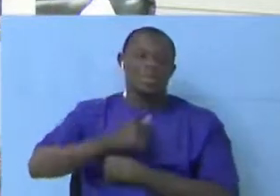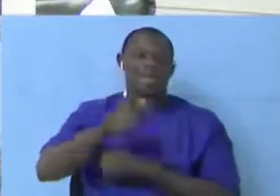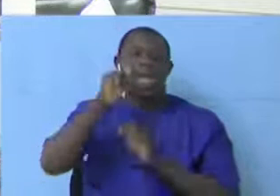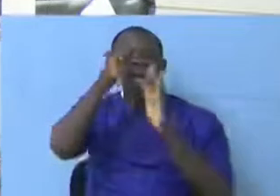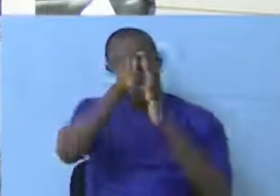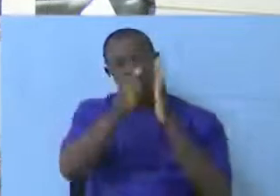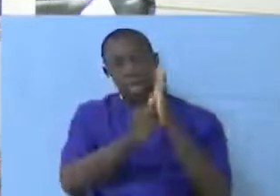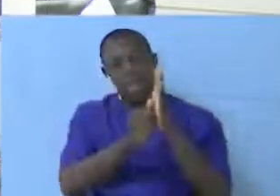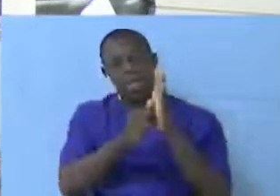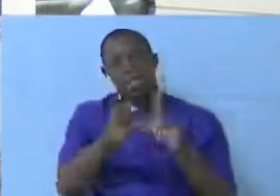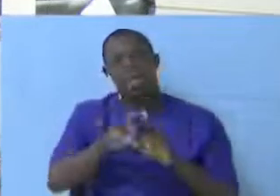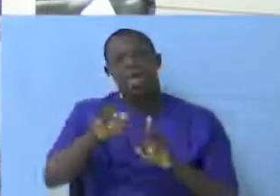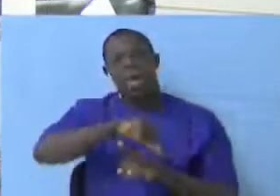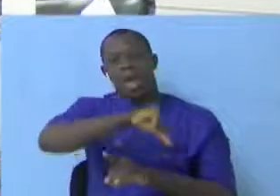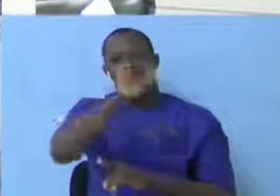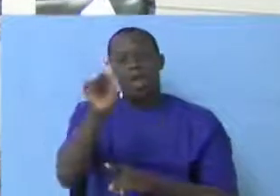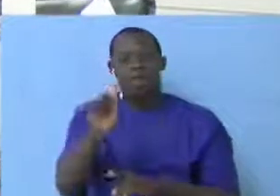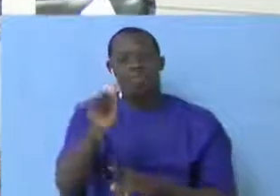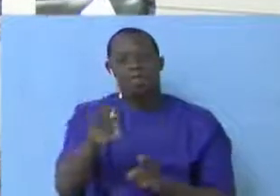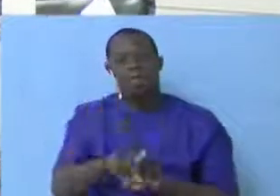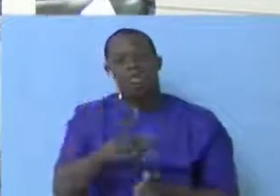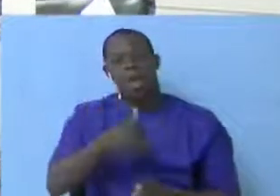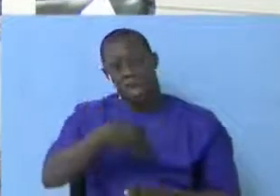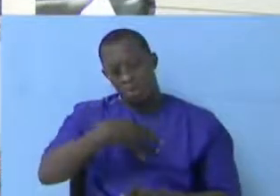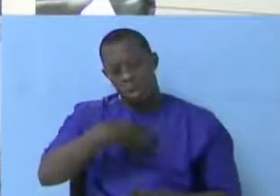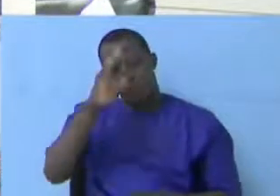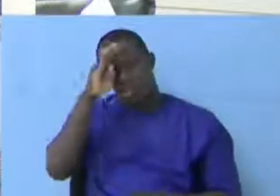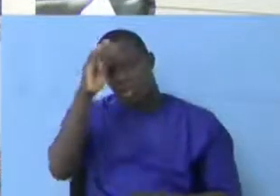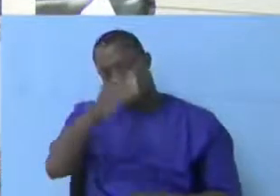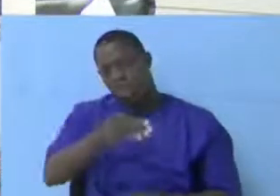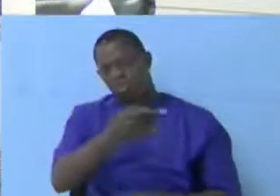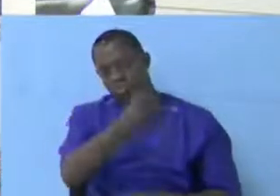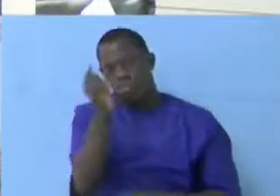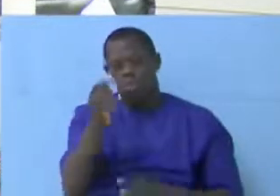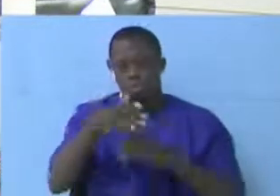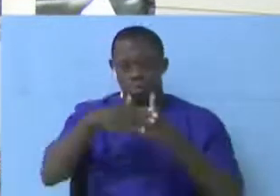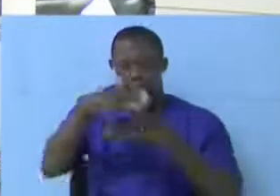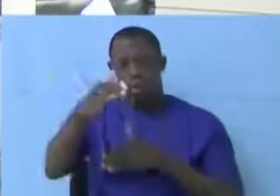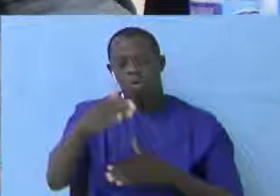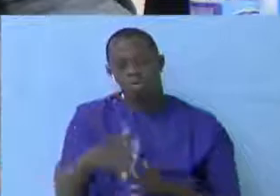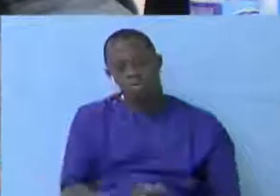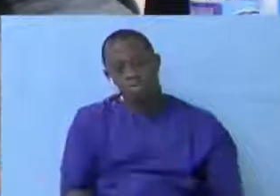And so I just want to thank you very much and